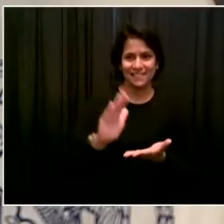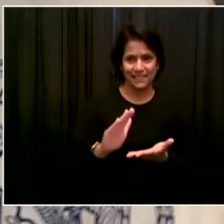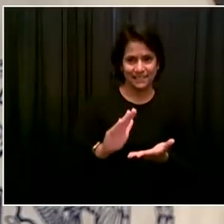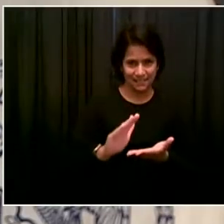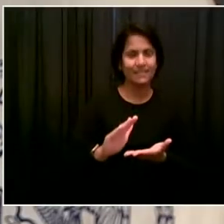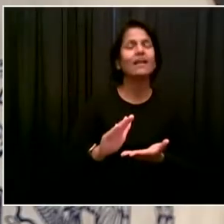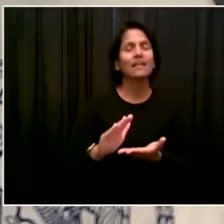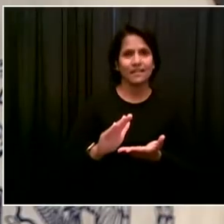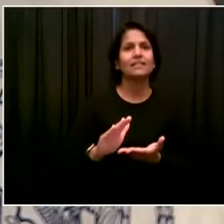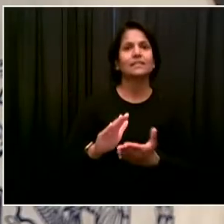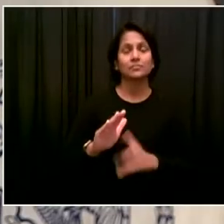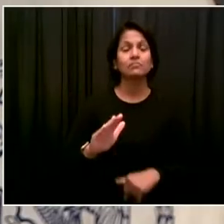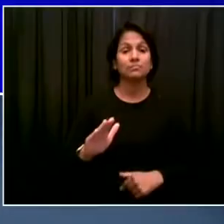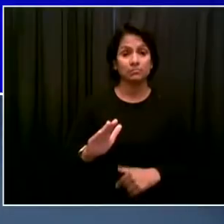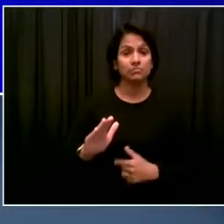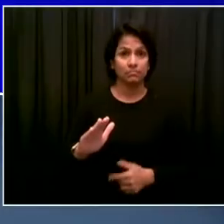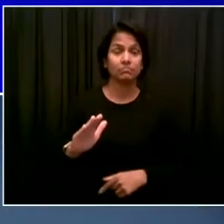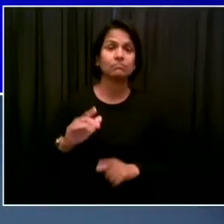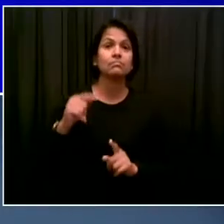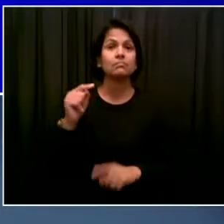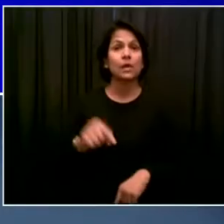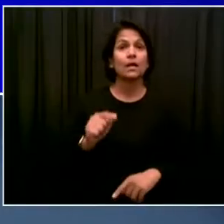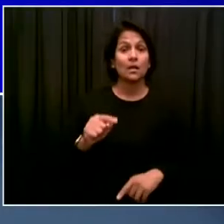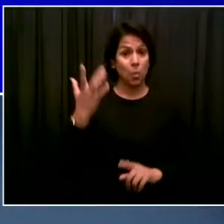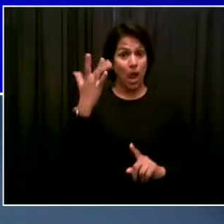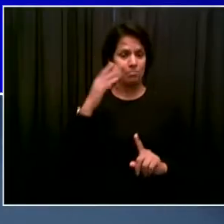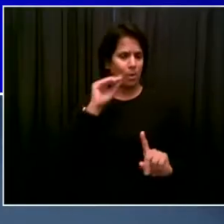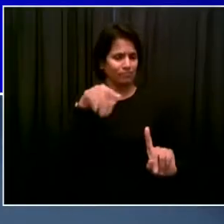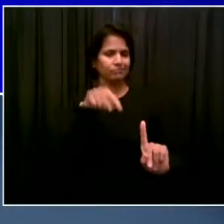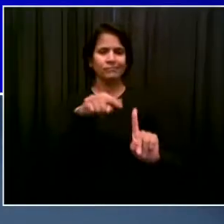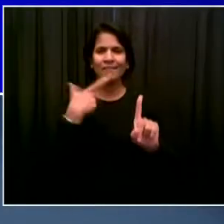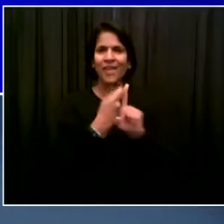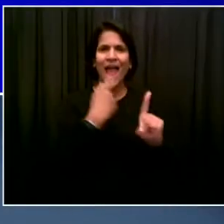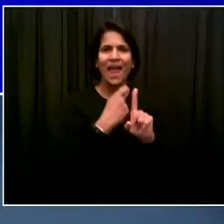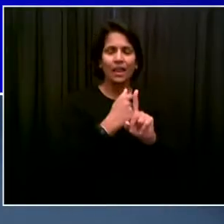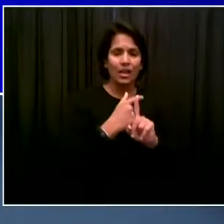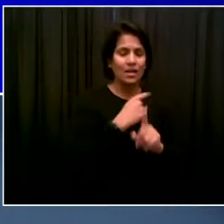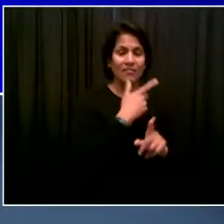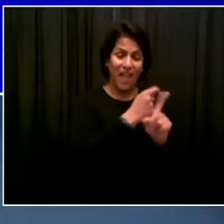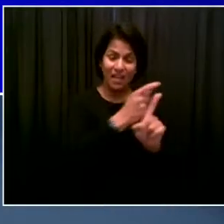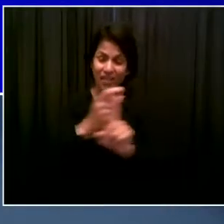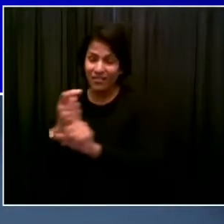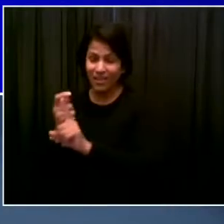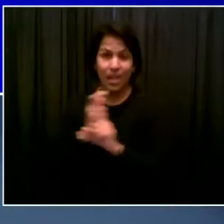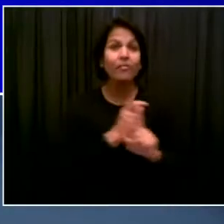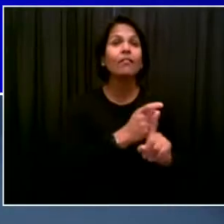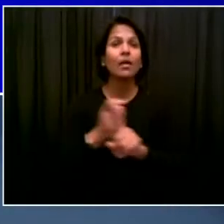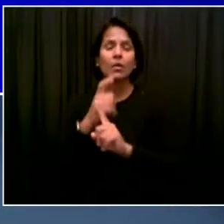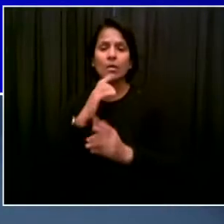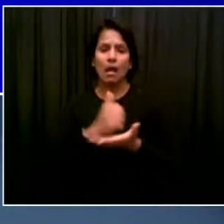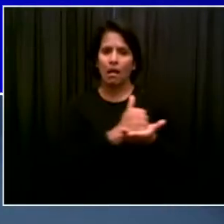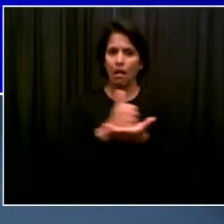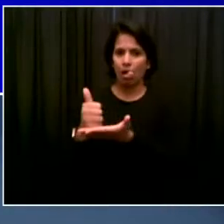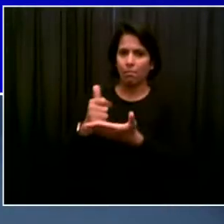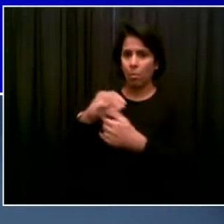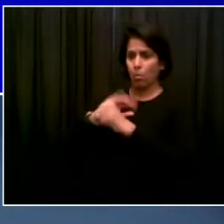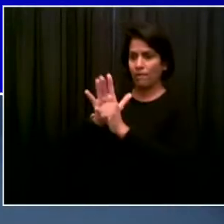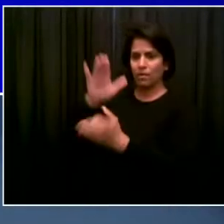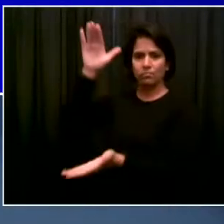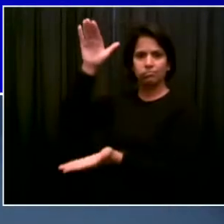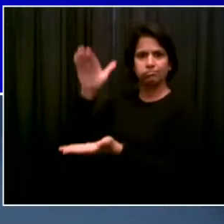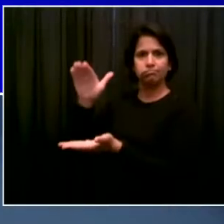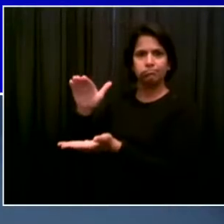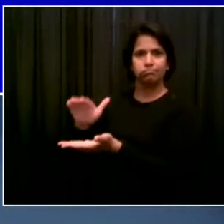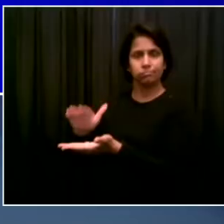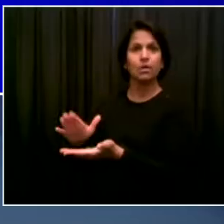maker, and we got to go farther and farther until we defeat COVID once and for all. My job as your mayor is